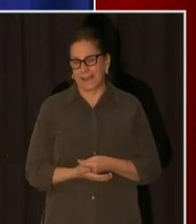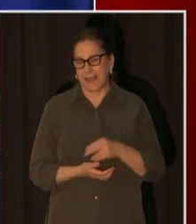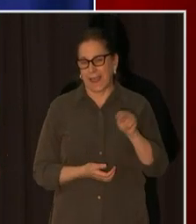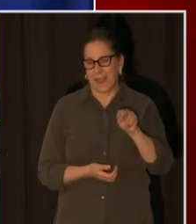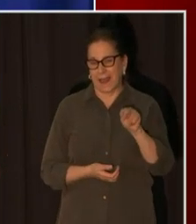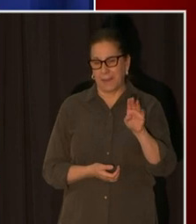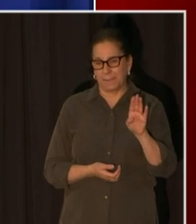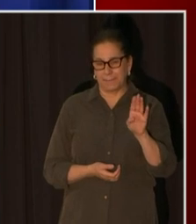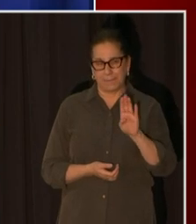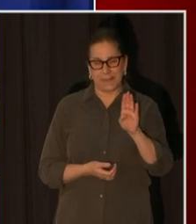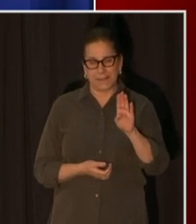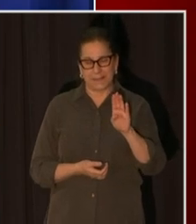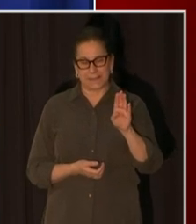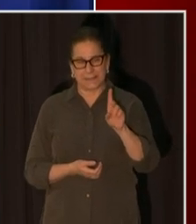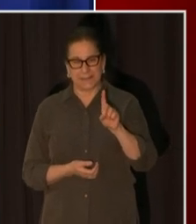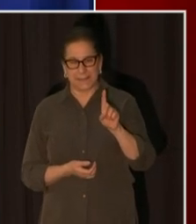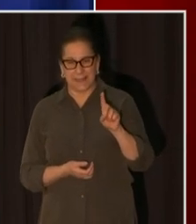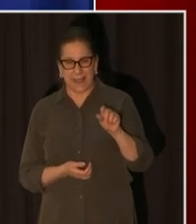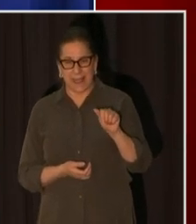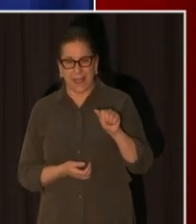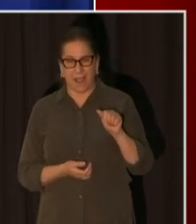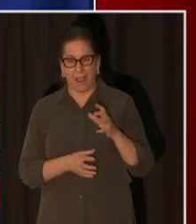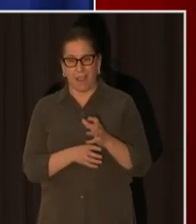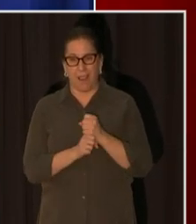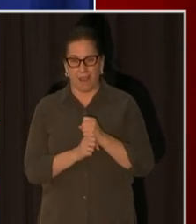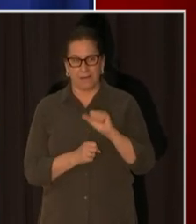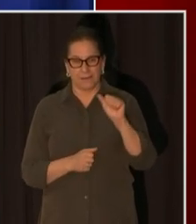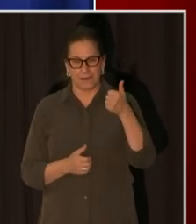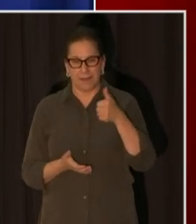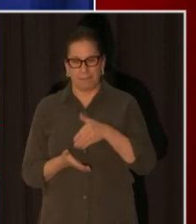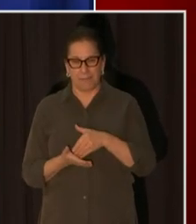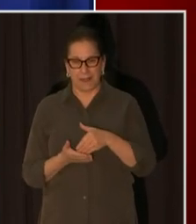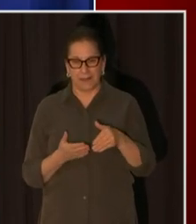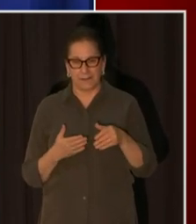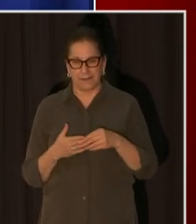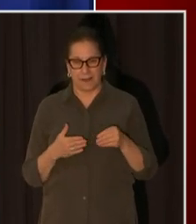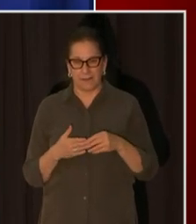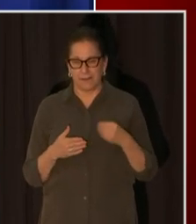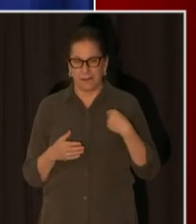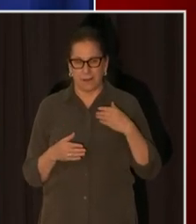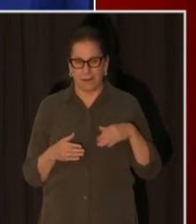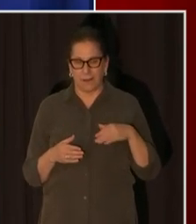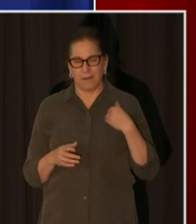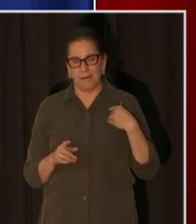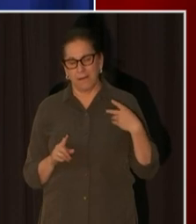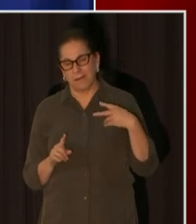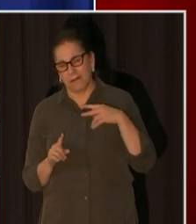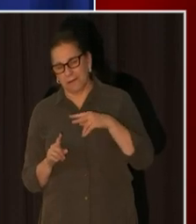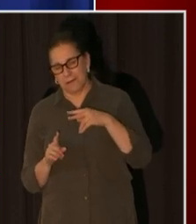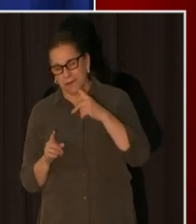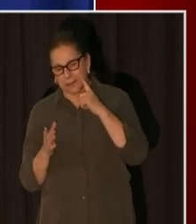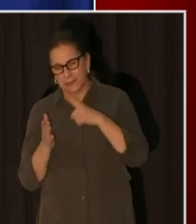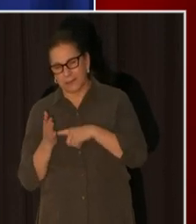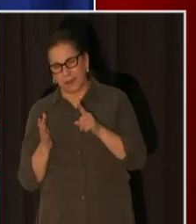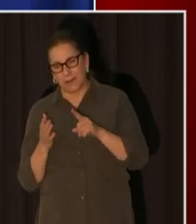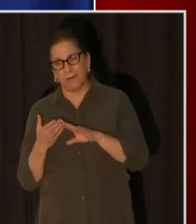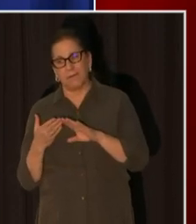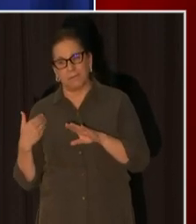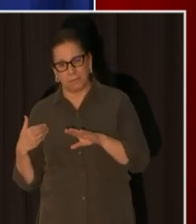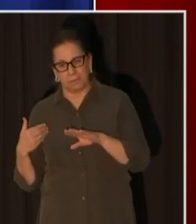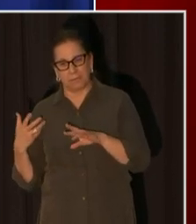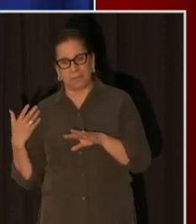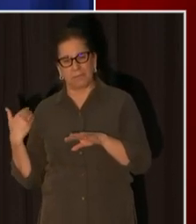that when we say we're in it together, we have to figure it out together. I've had businesses call and say, I've been in business X number of years and I've